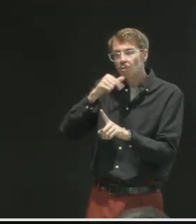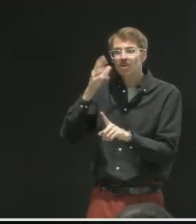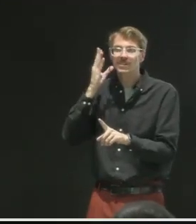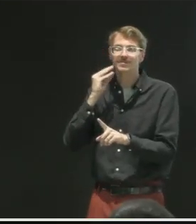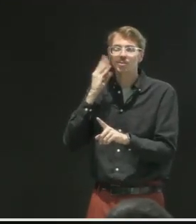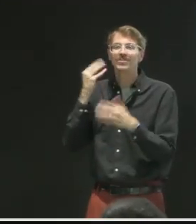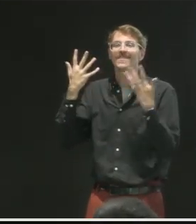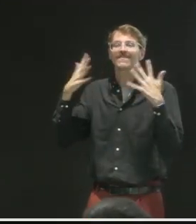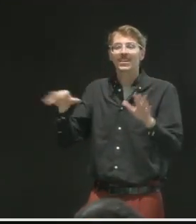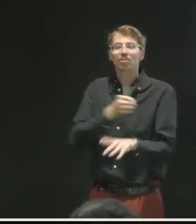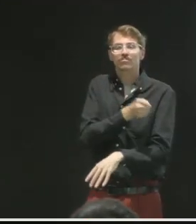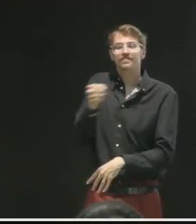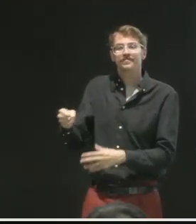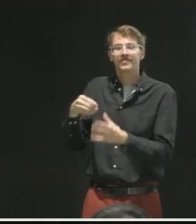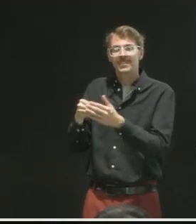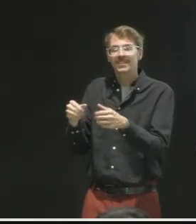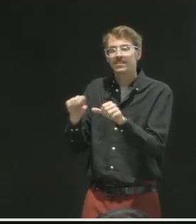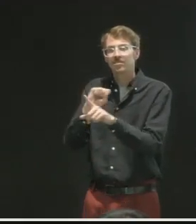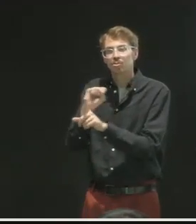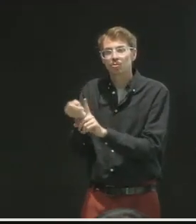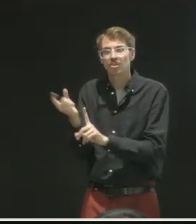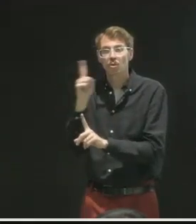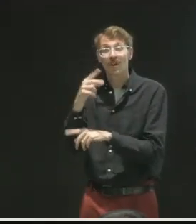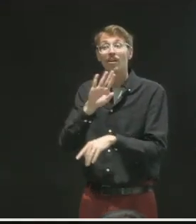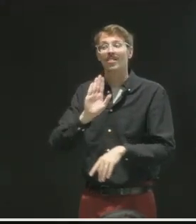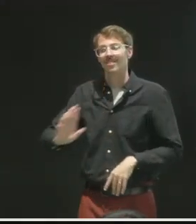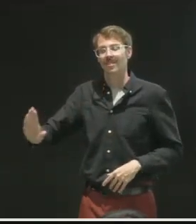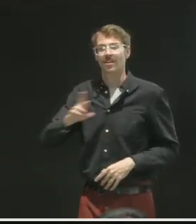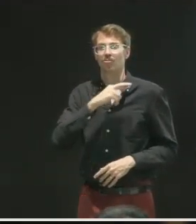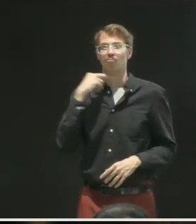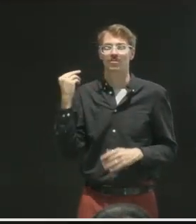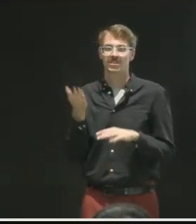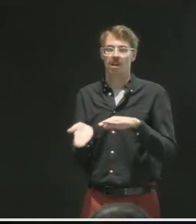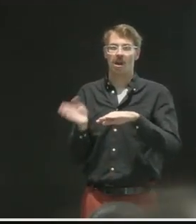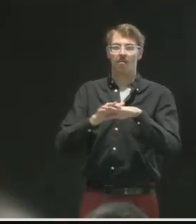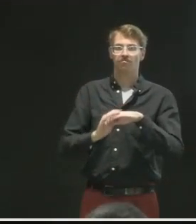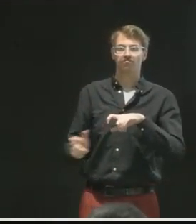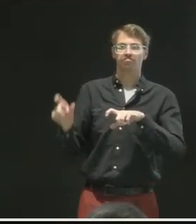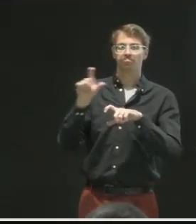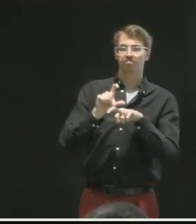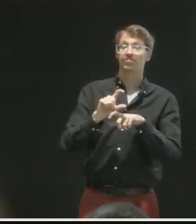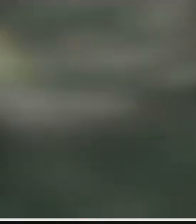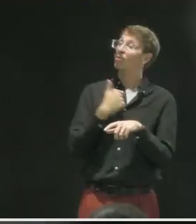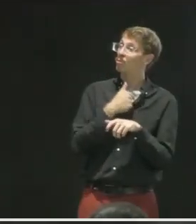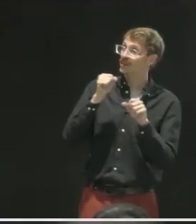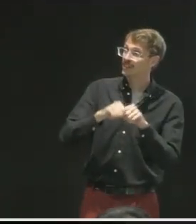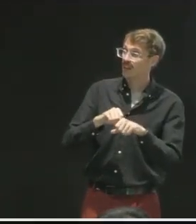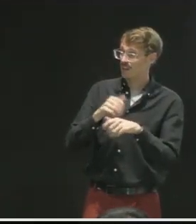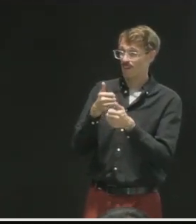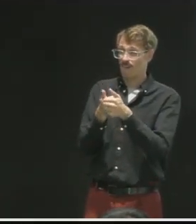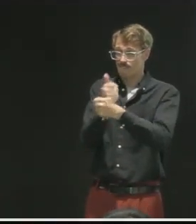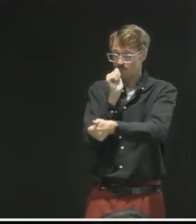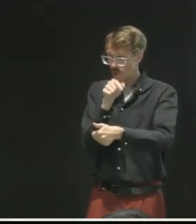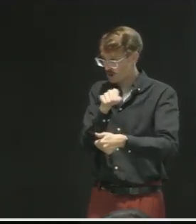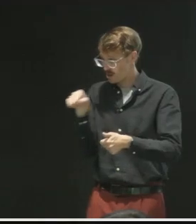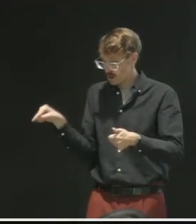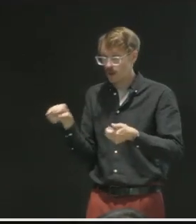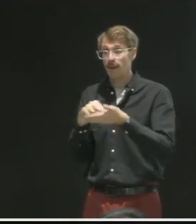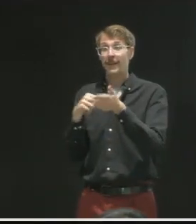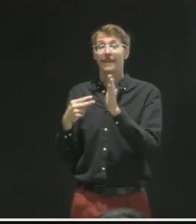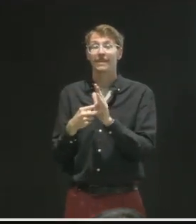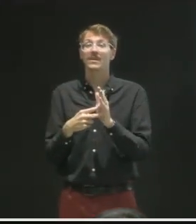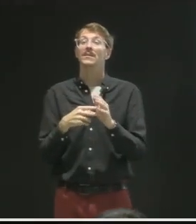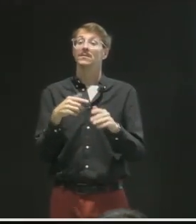it is intersecting oftentimes with other drivers of vulnerability to make them, which means that as a